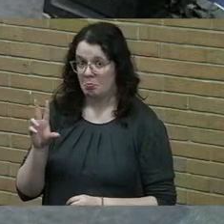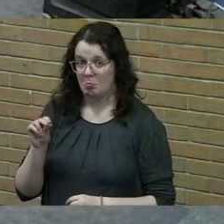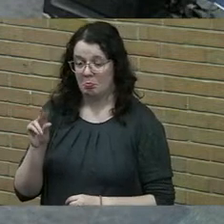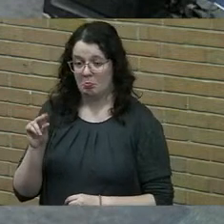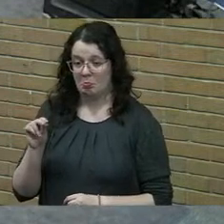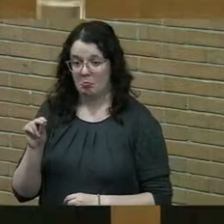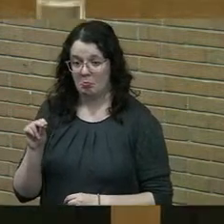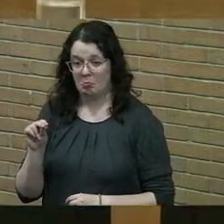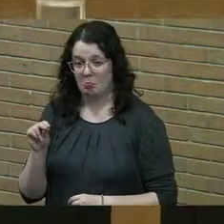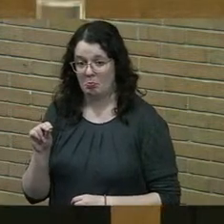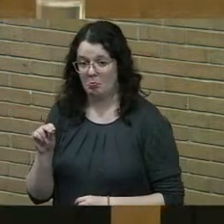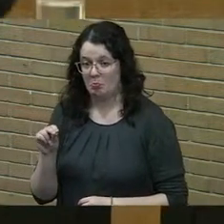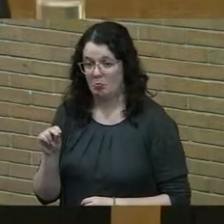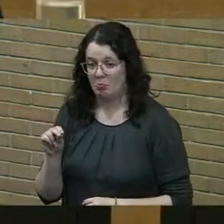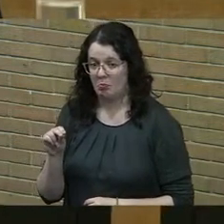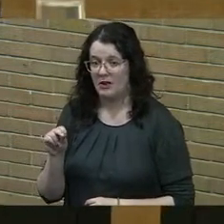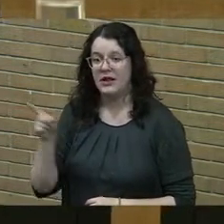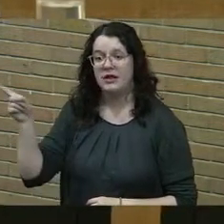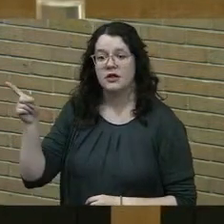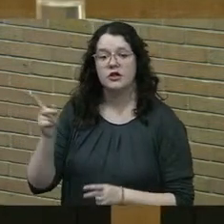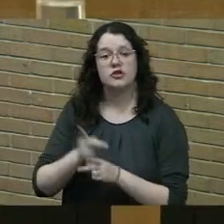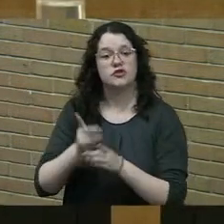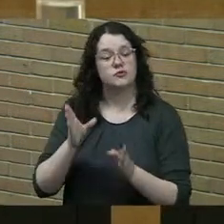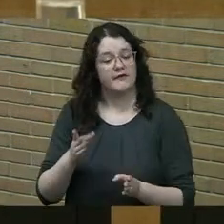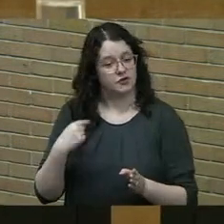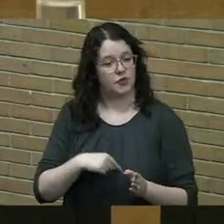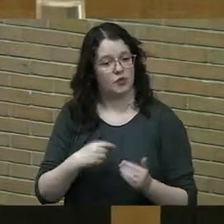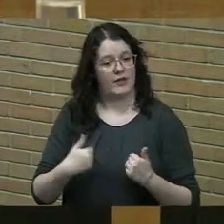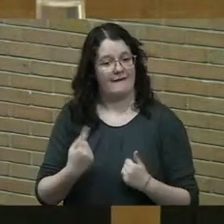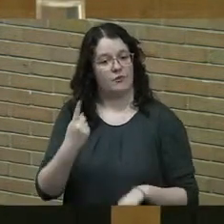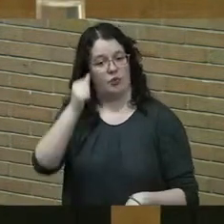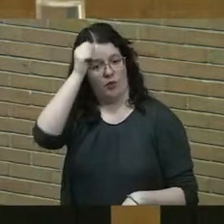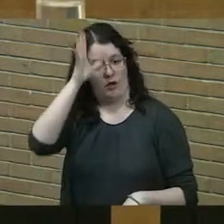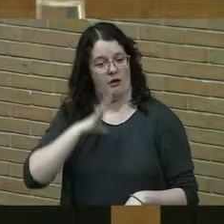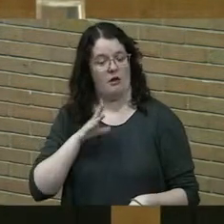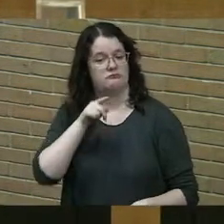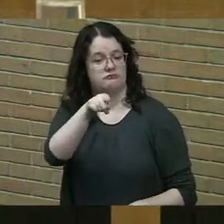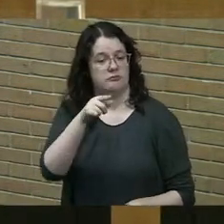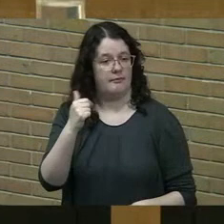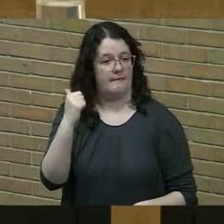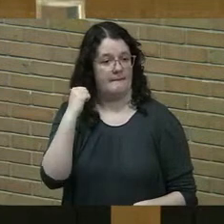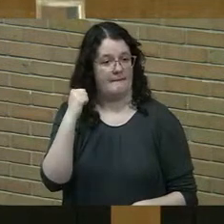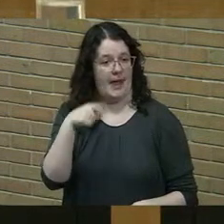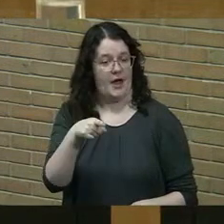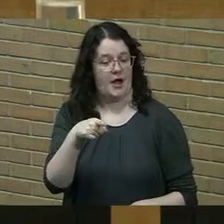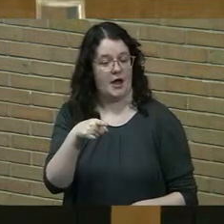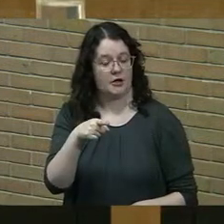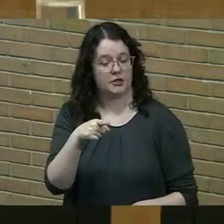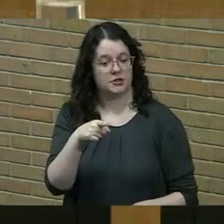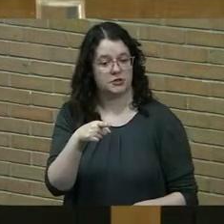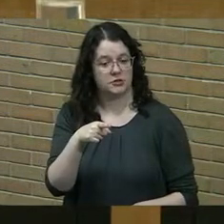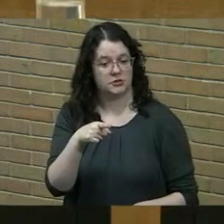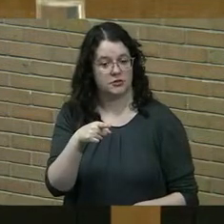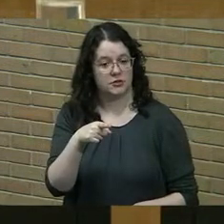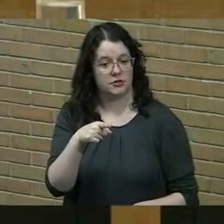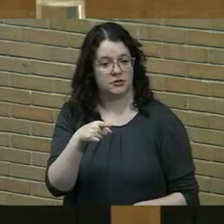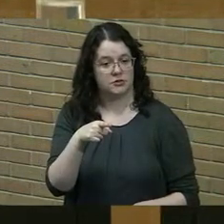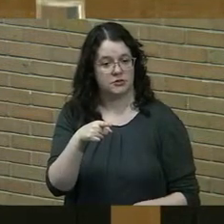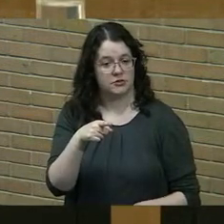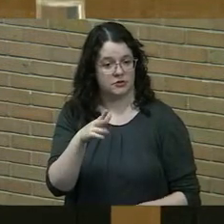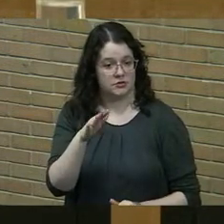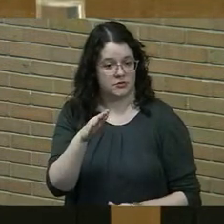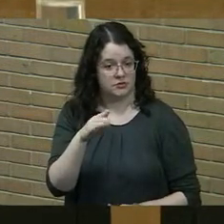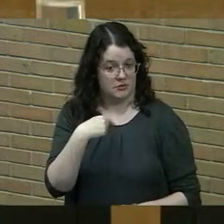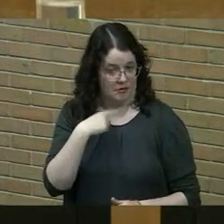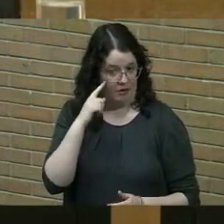Well, actually, we do have a gentleman in the back who I